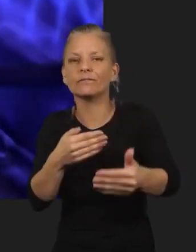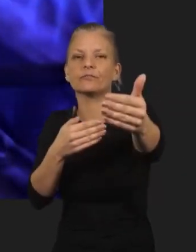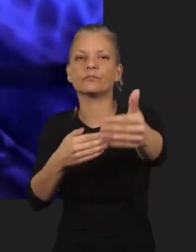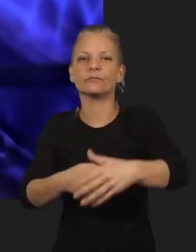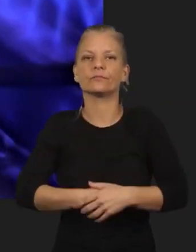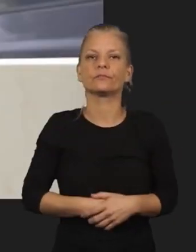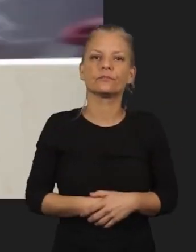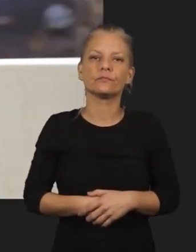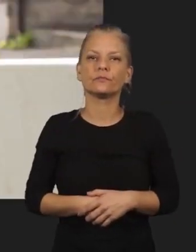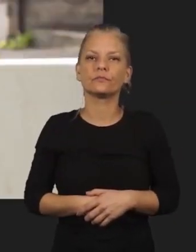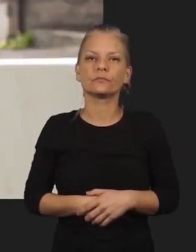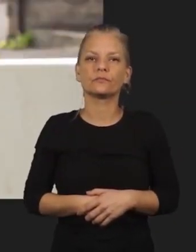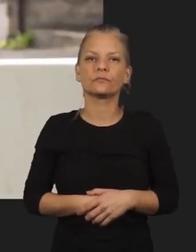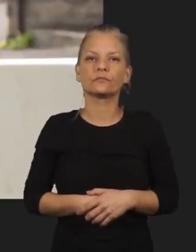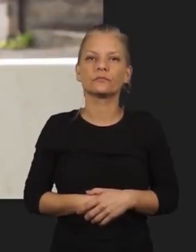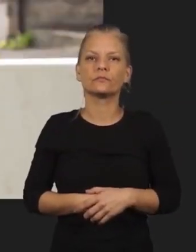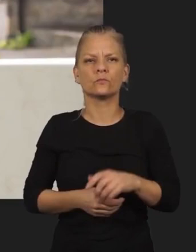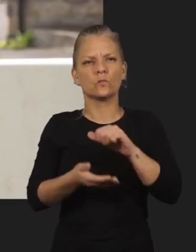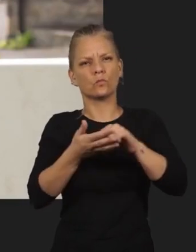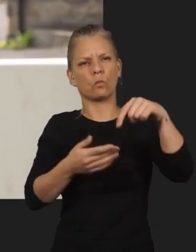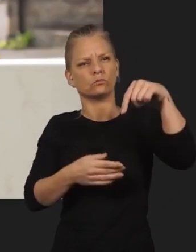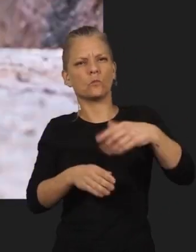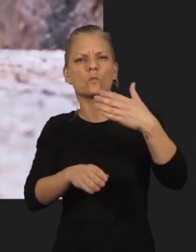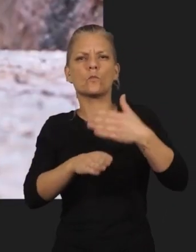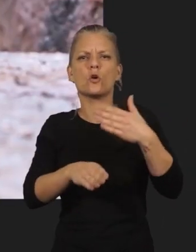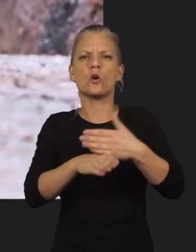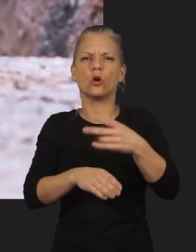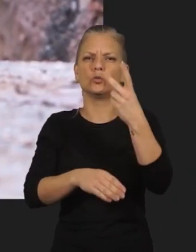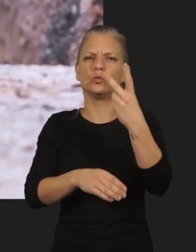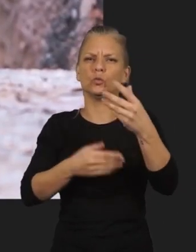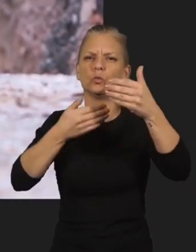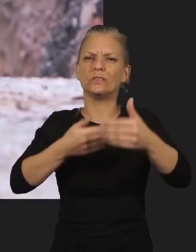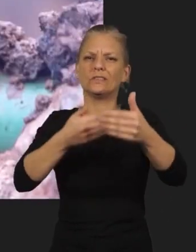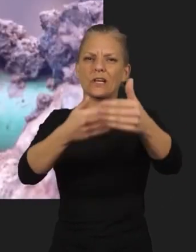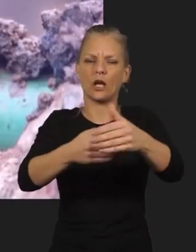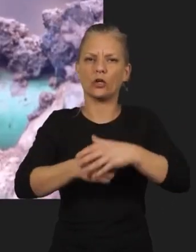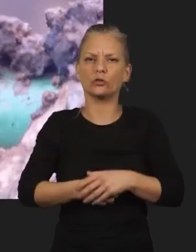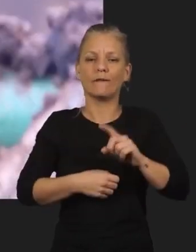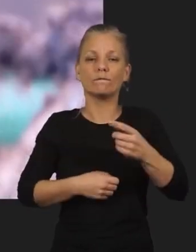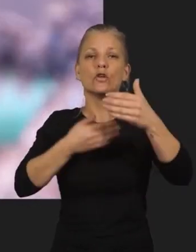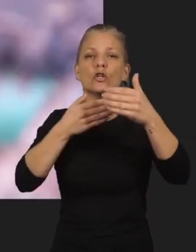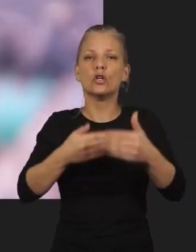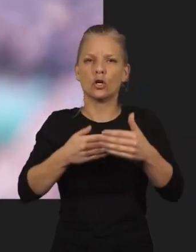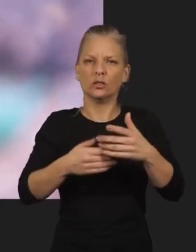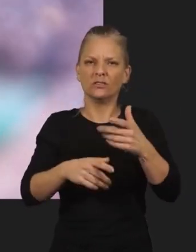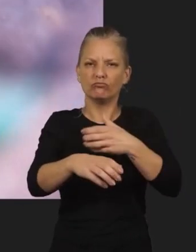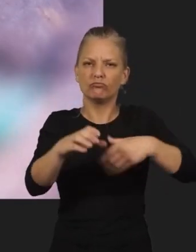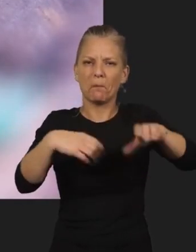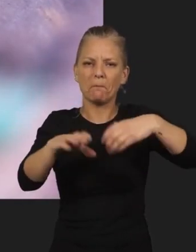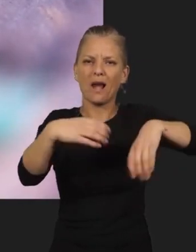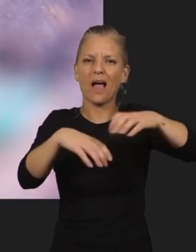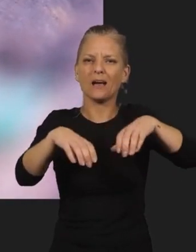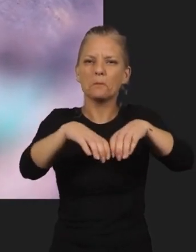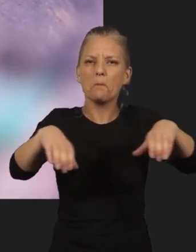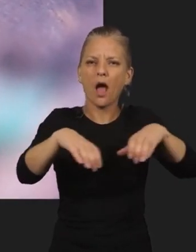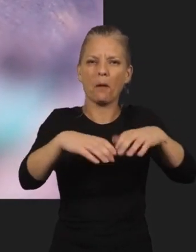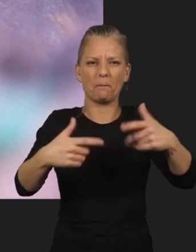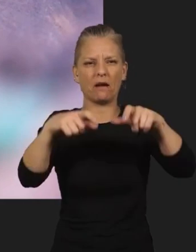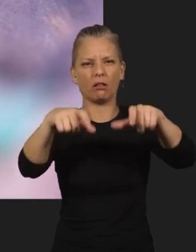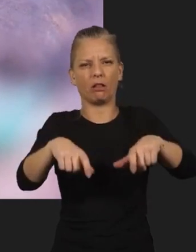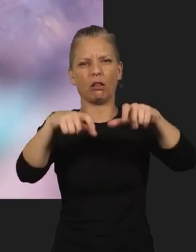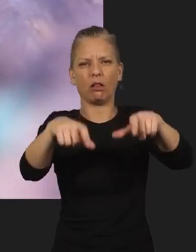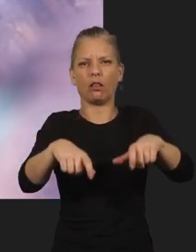efficiently long into the future. We normally do this work in two stages. The first stage is to replace the pipes that